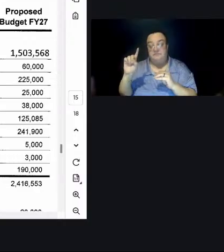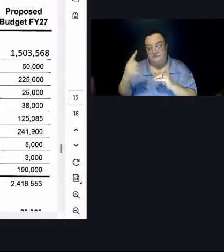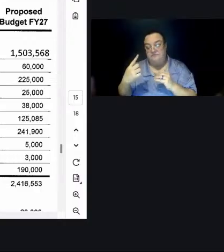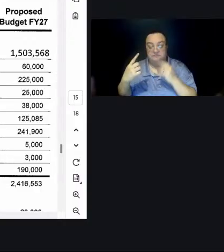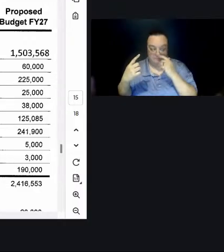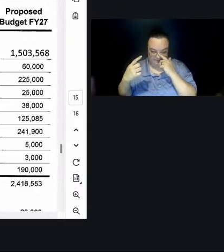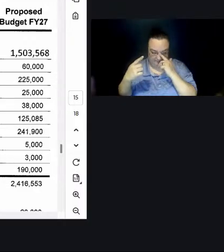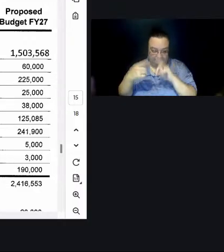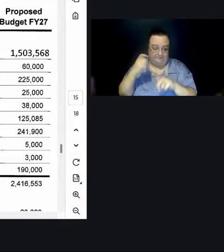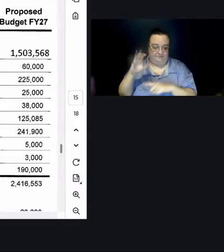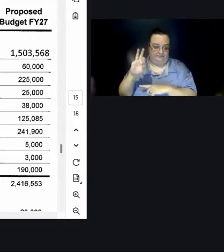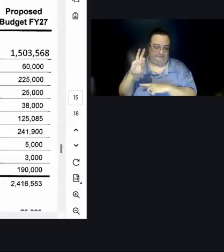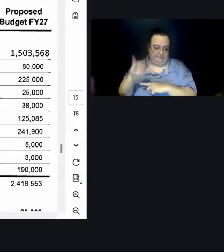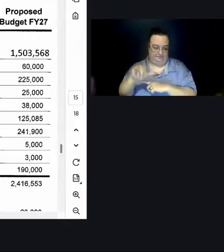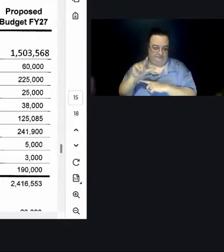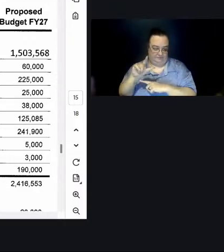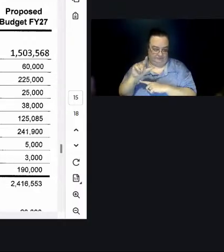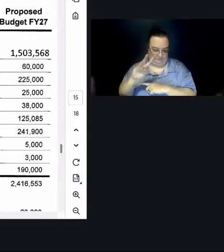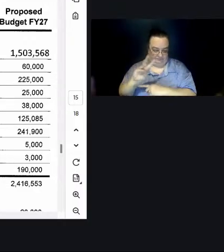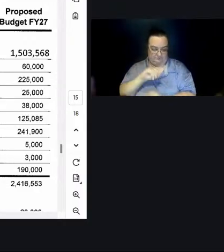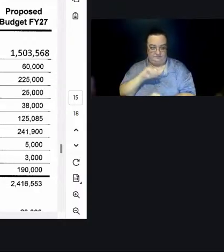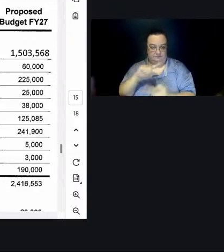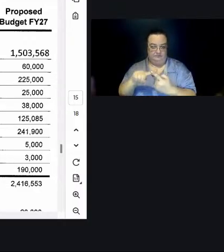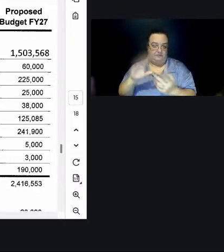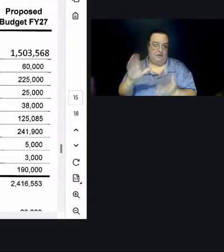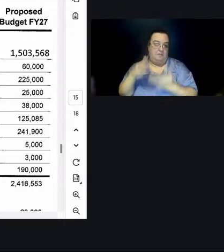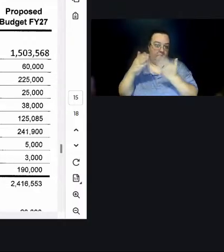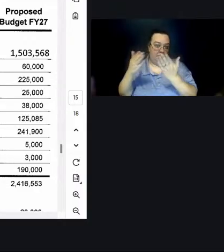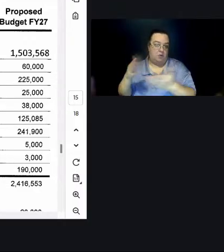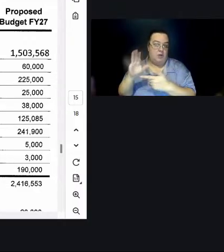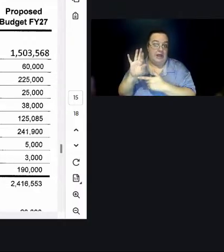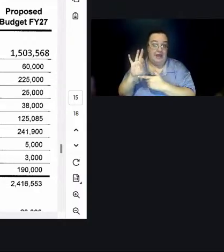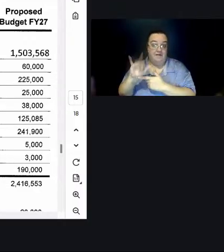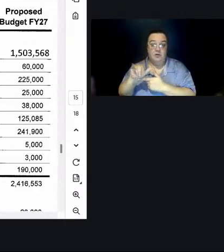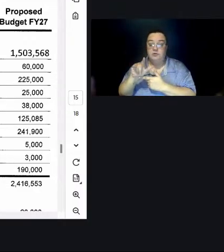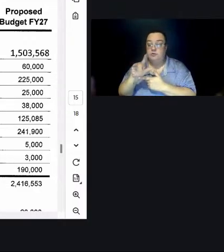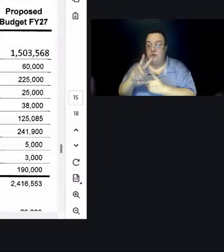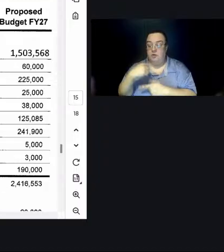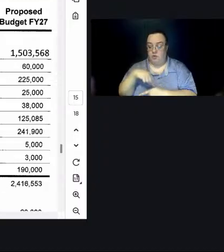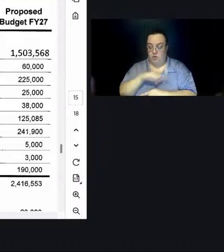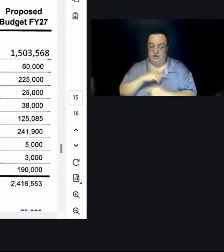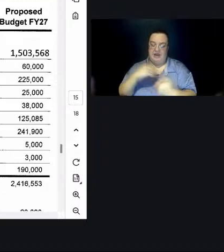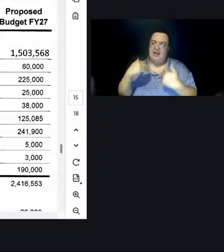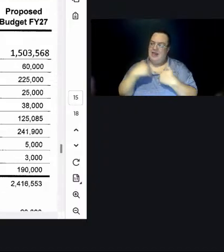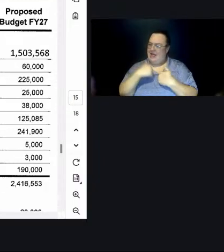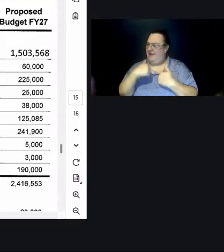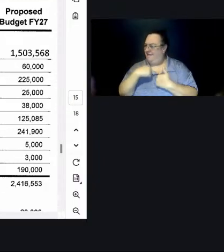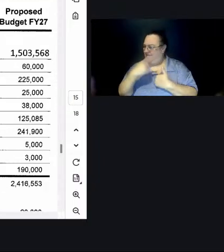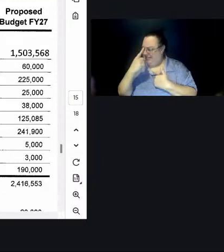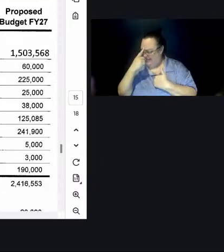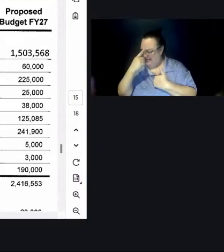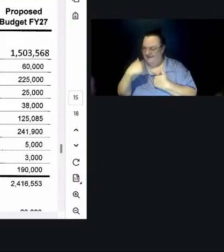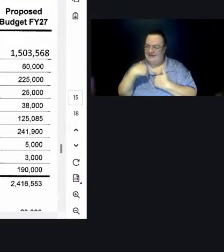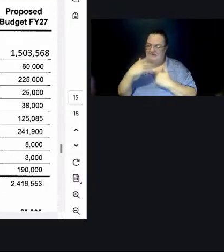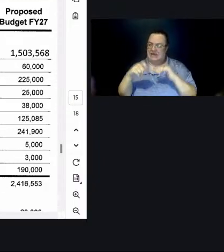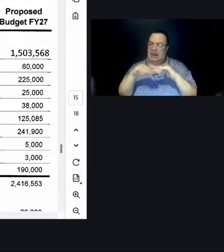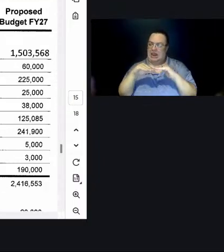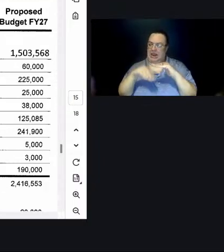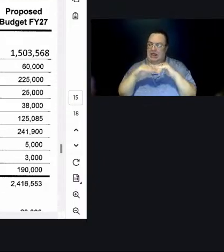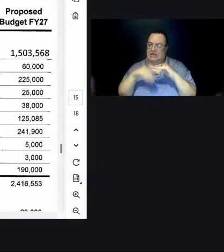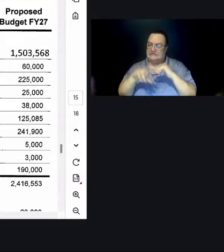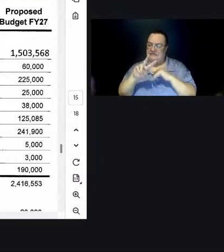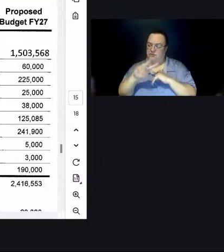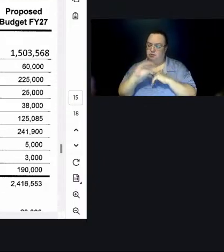from FY '26 to the proposed FY '27, we have, I believe, just about under 2%